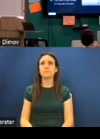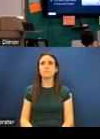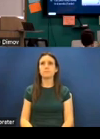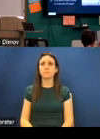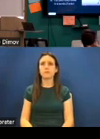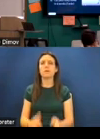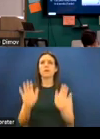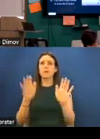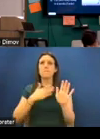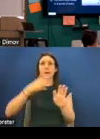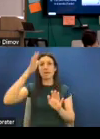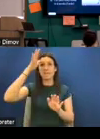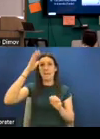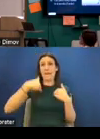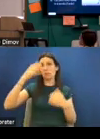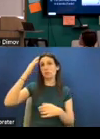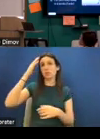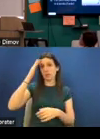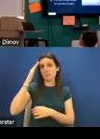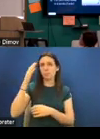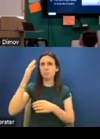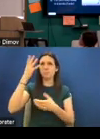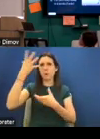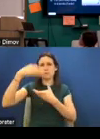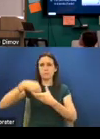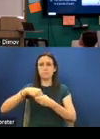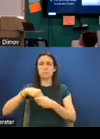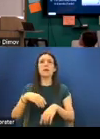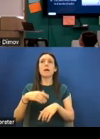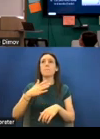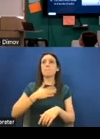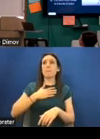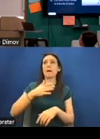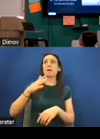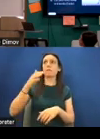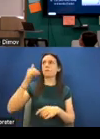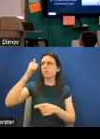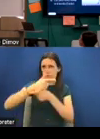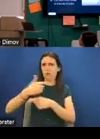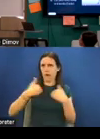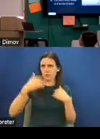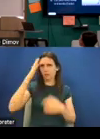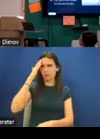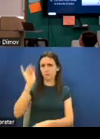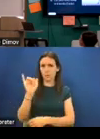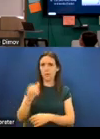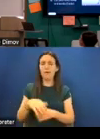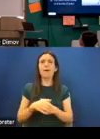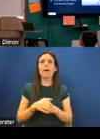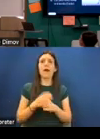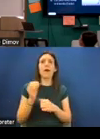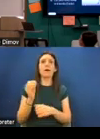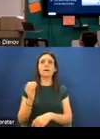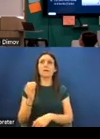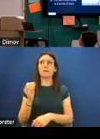my dad has autism, my brother has autism, my mom is a paraplegic. I